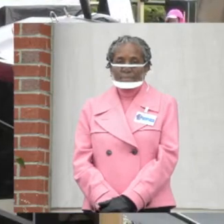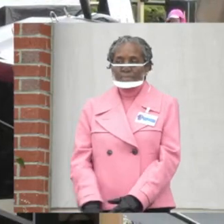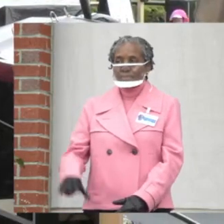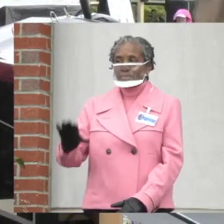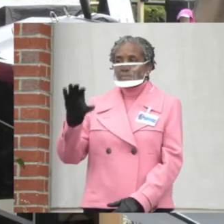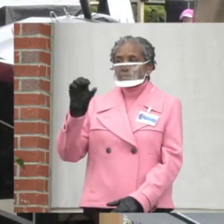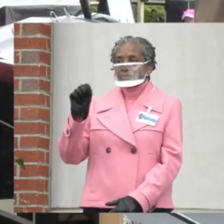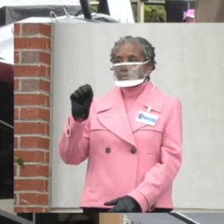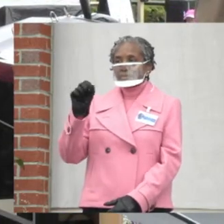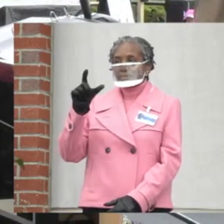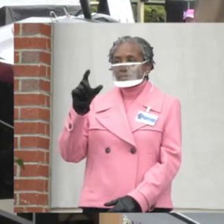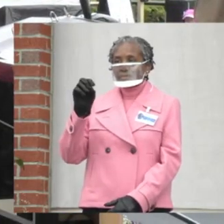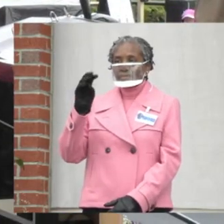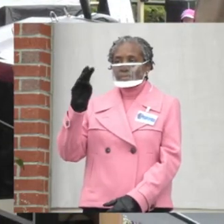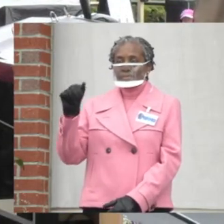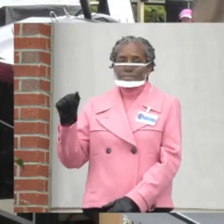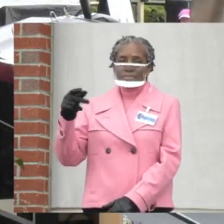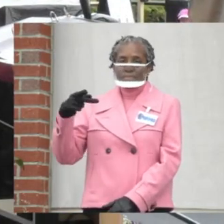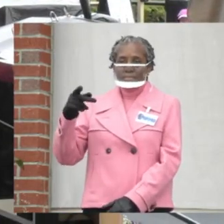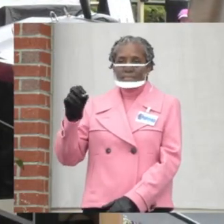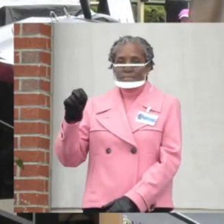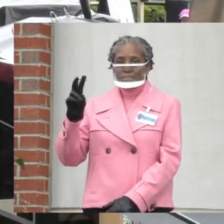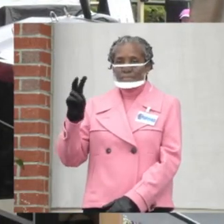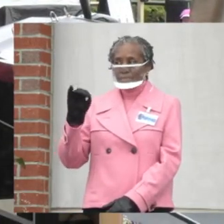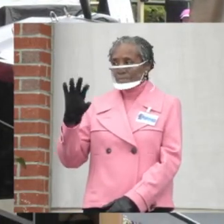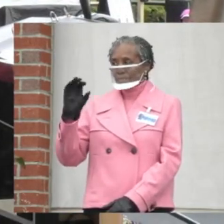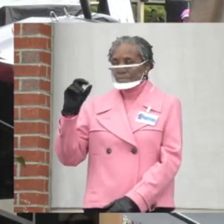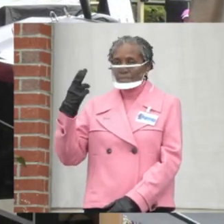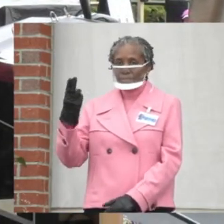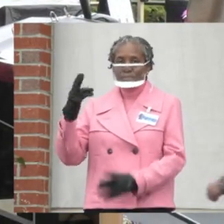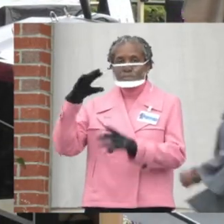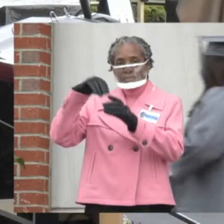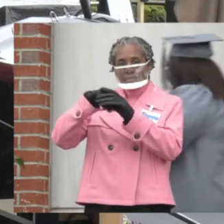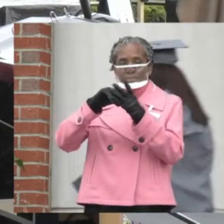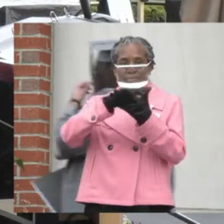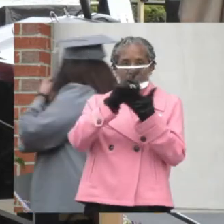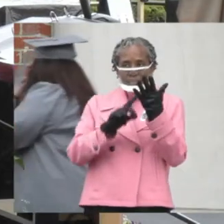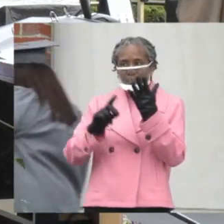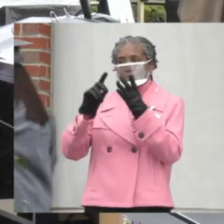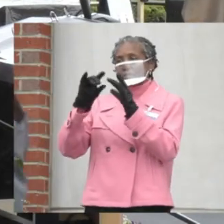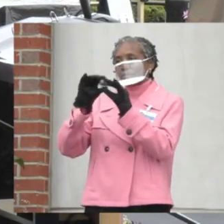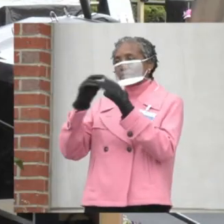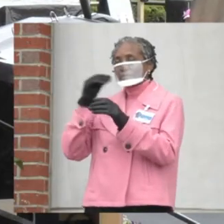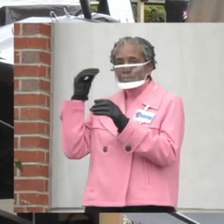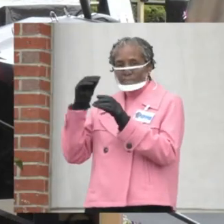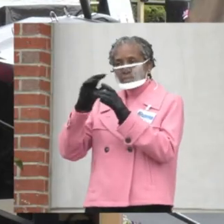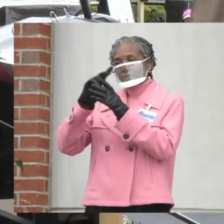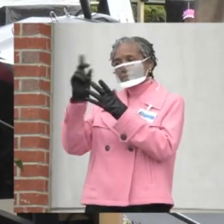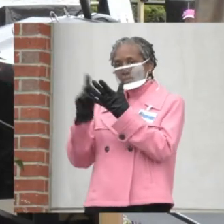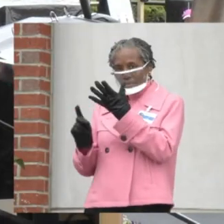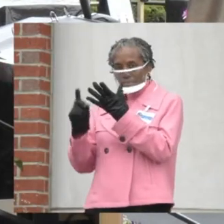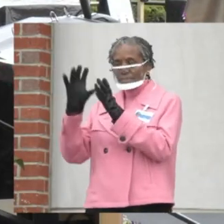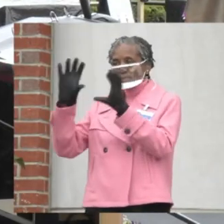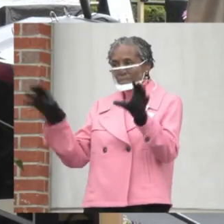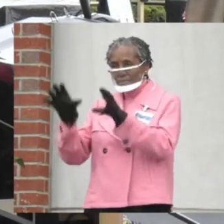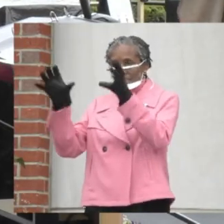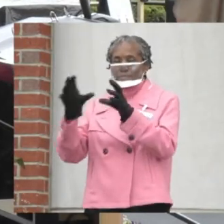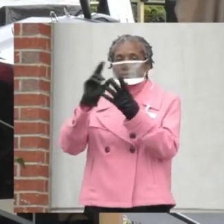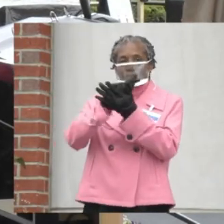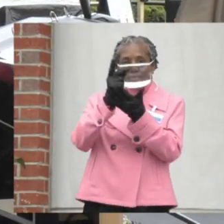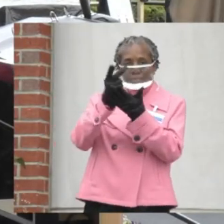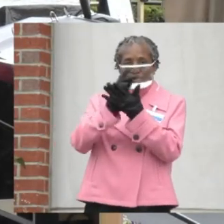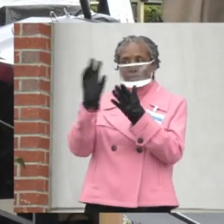Selma Muharimovic, Interior Design and Residential Interior Decoration, Home Staging Diploma in Kitchen and Bath